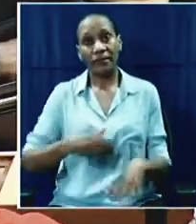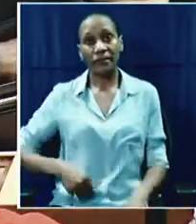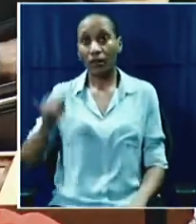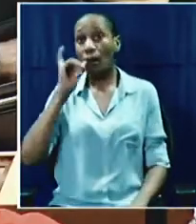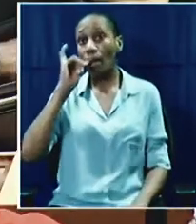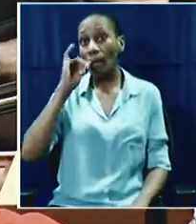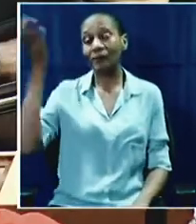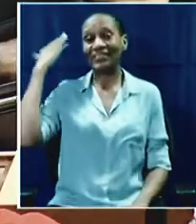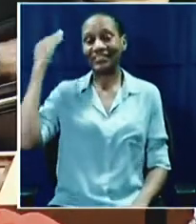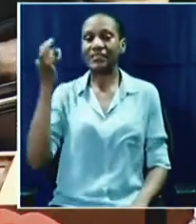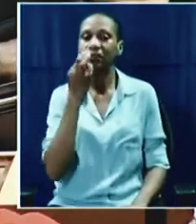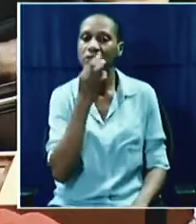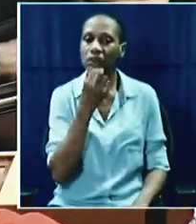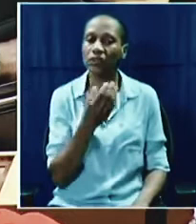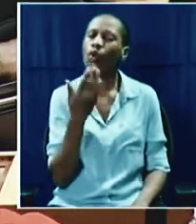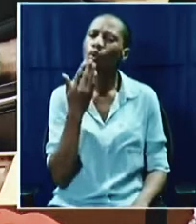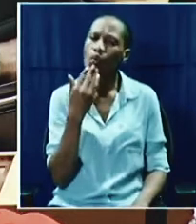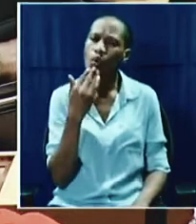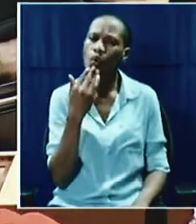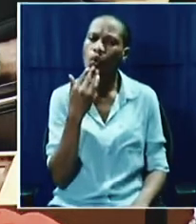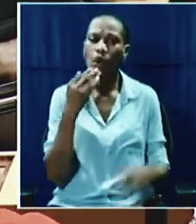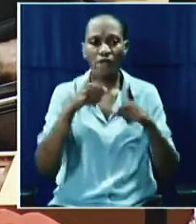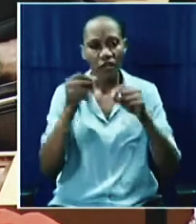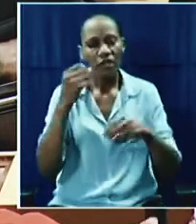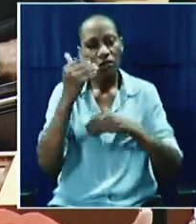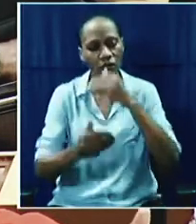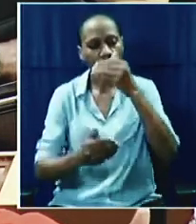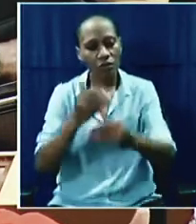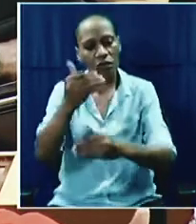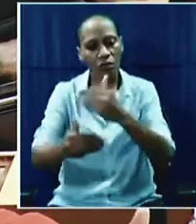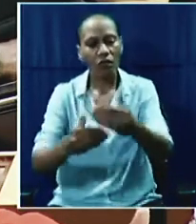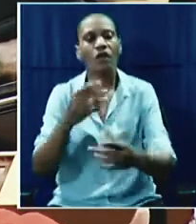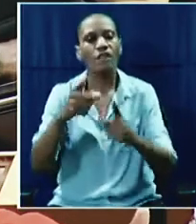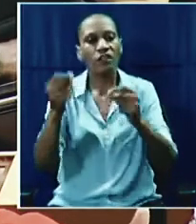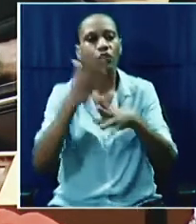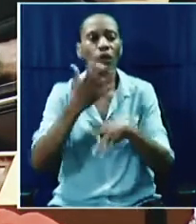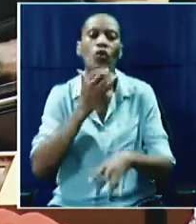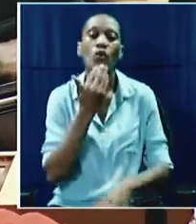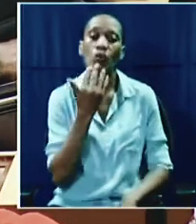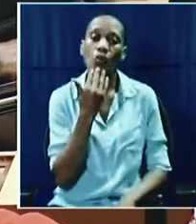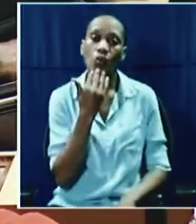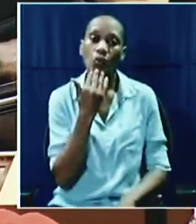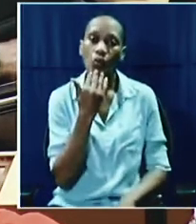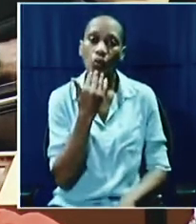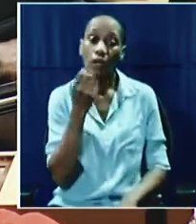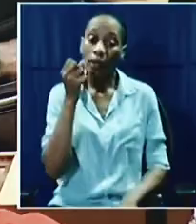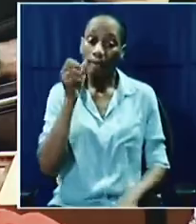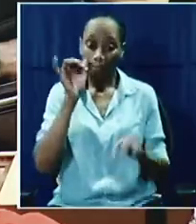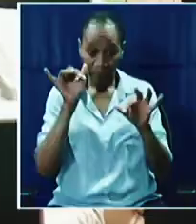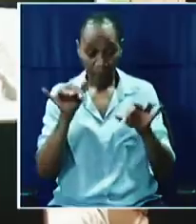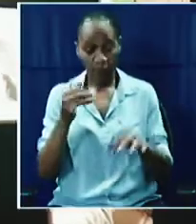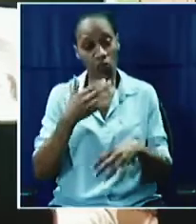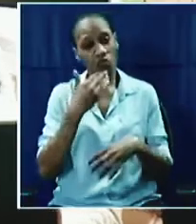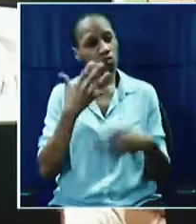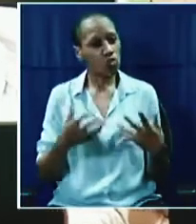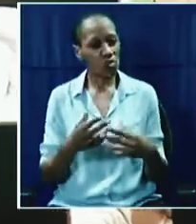said, those who will complete the course about the marathon will do so only because they do not, as